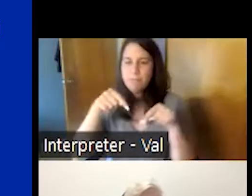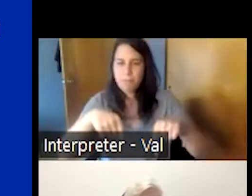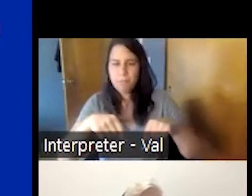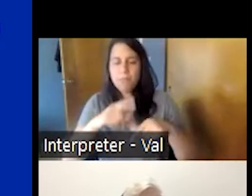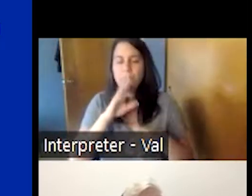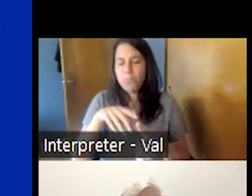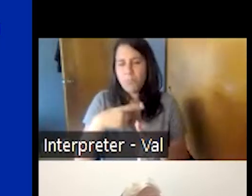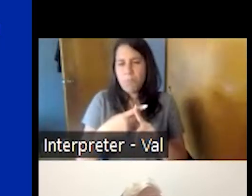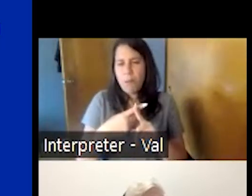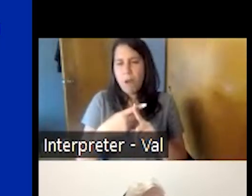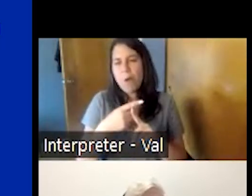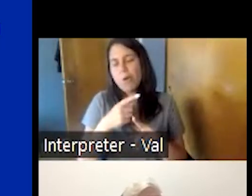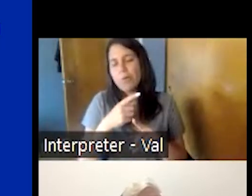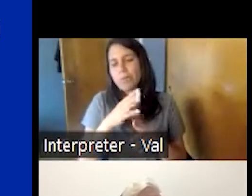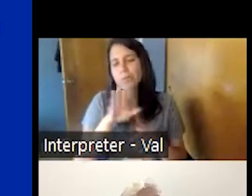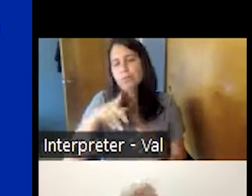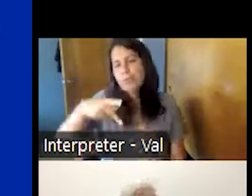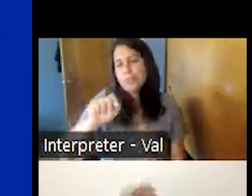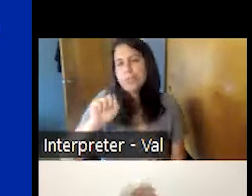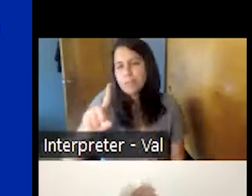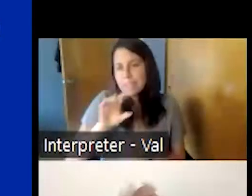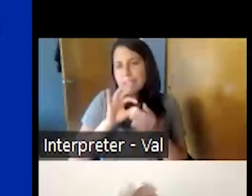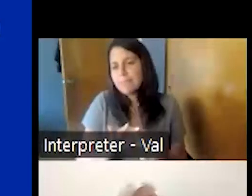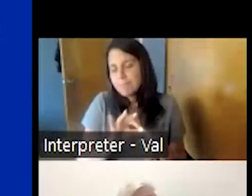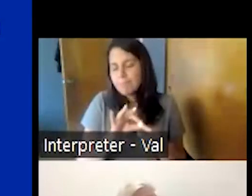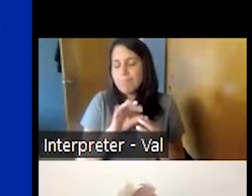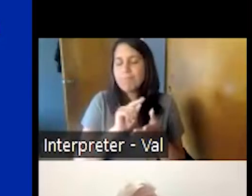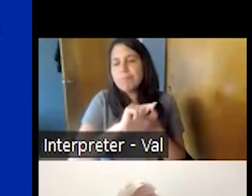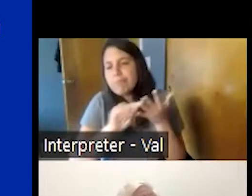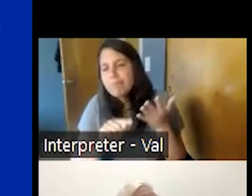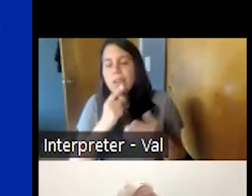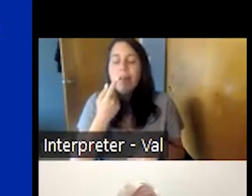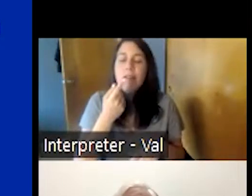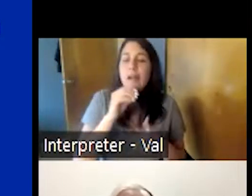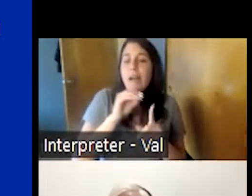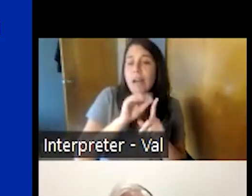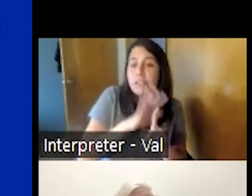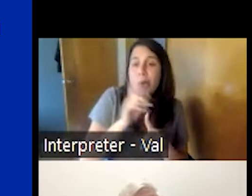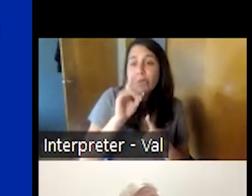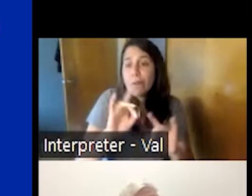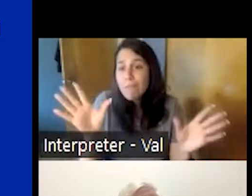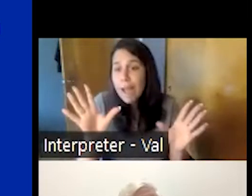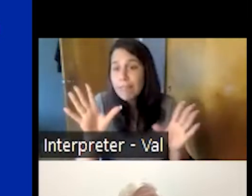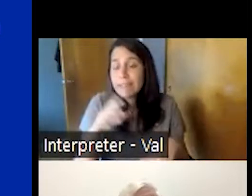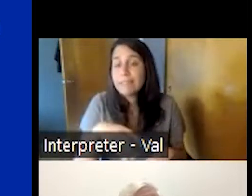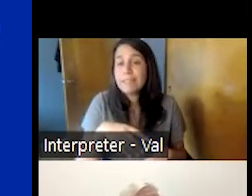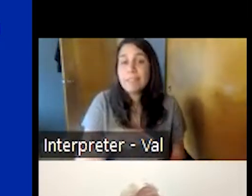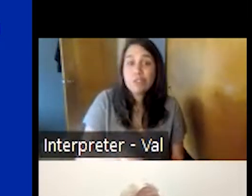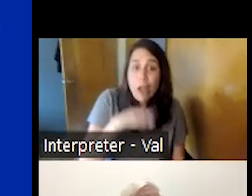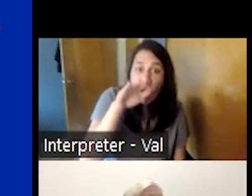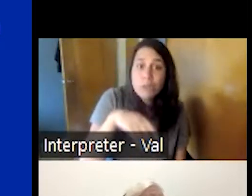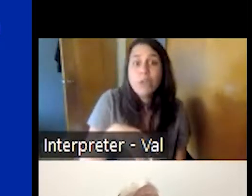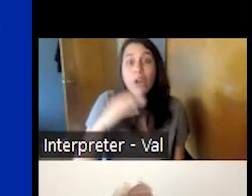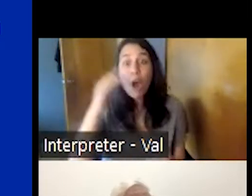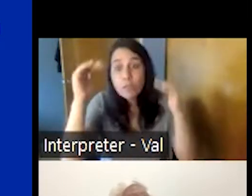basic PTSD as related to events such as exposure to violence in childhood and adulthood. In